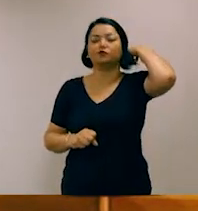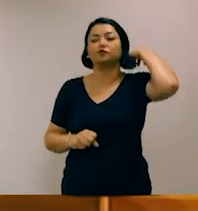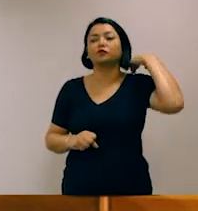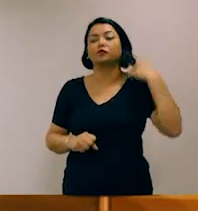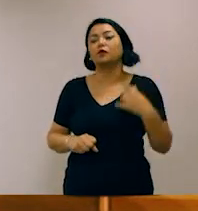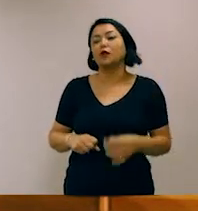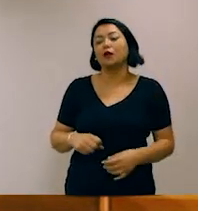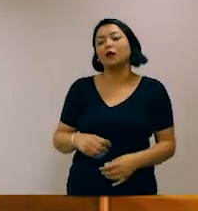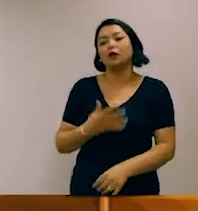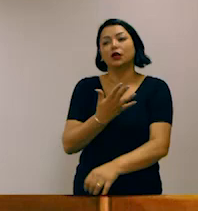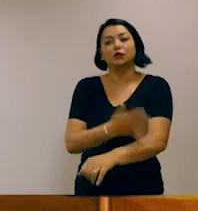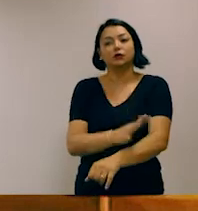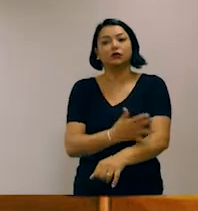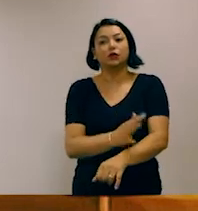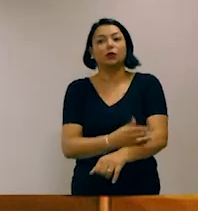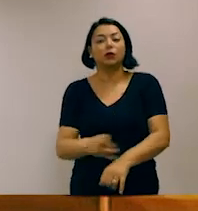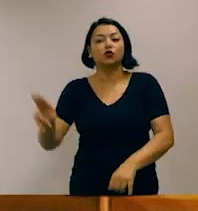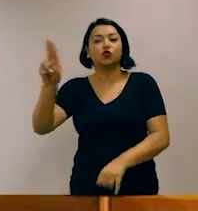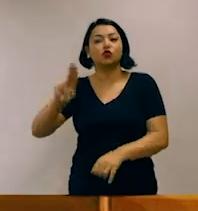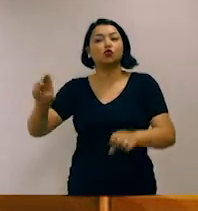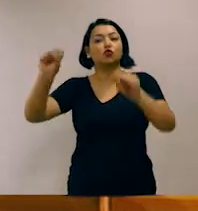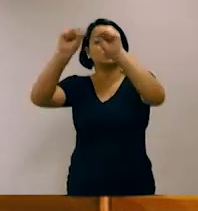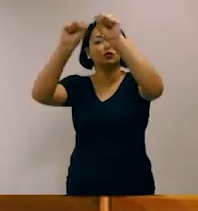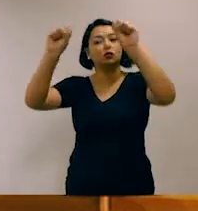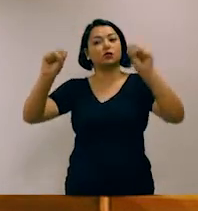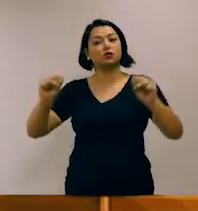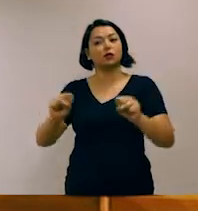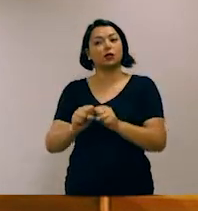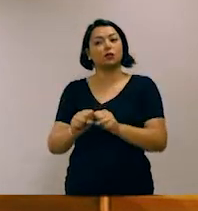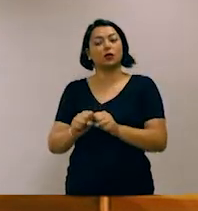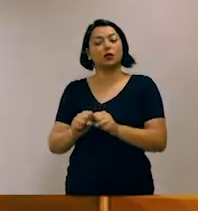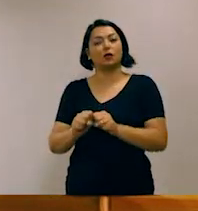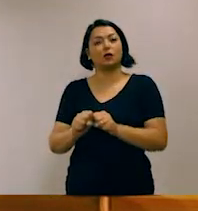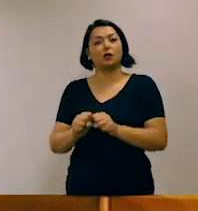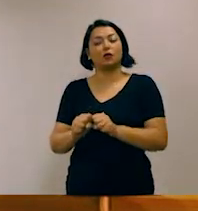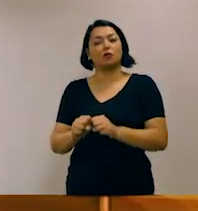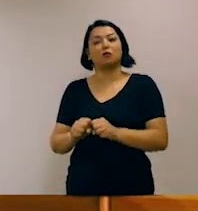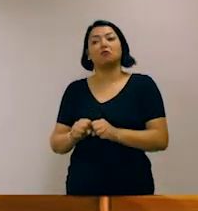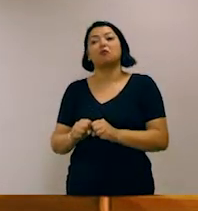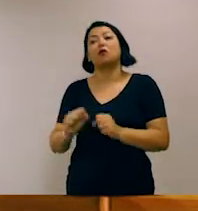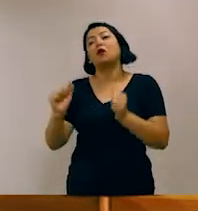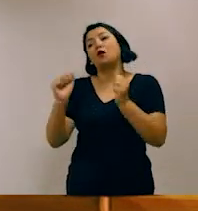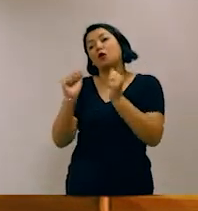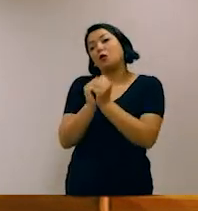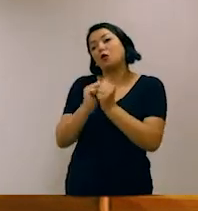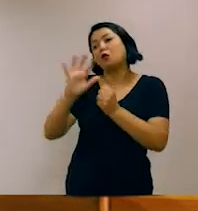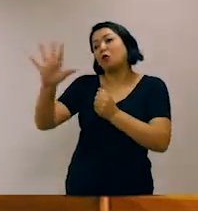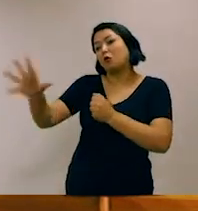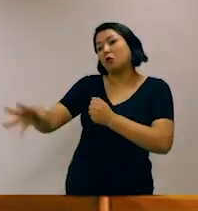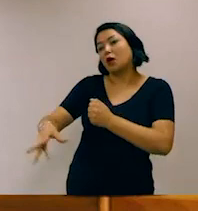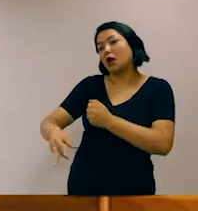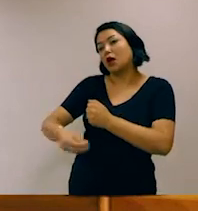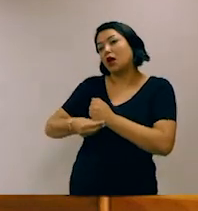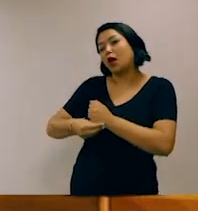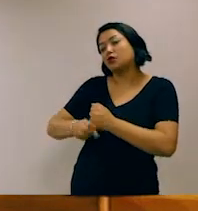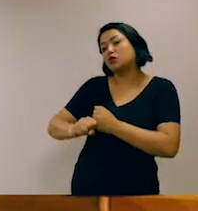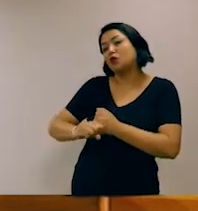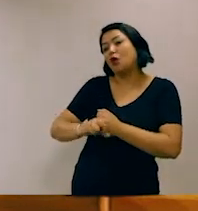But during the trainings that we implemented, we carried out some tests with the annexes,